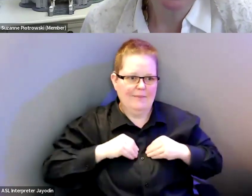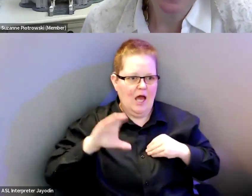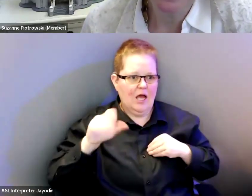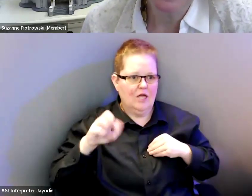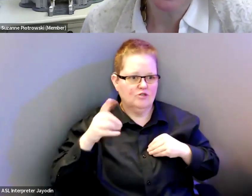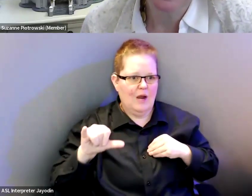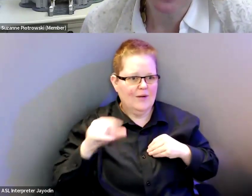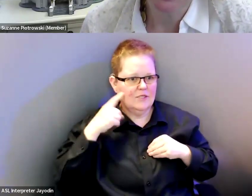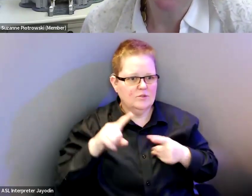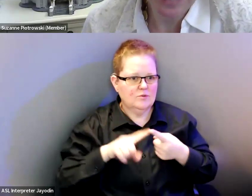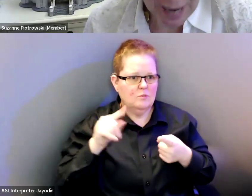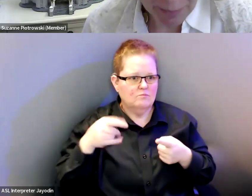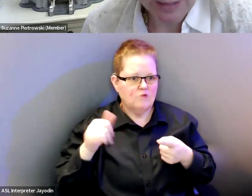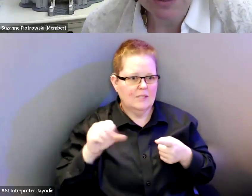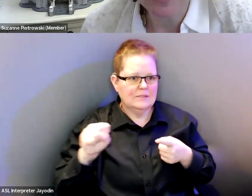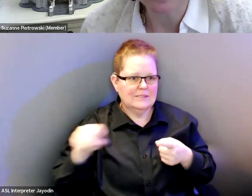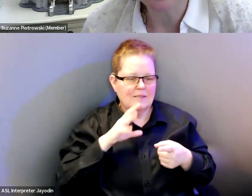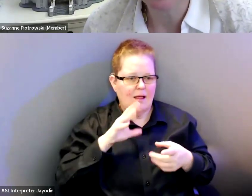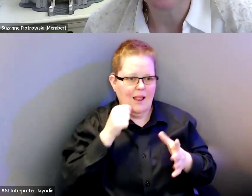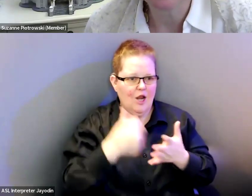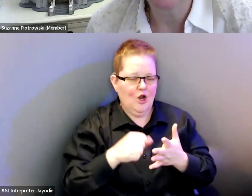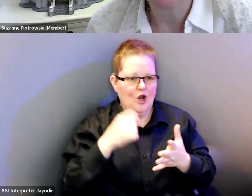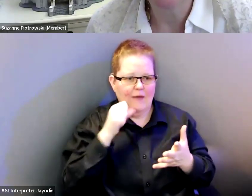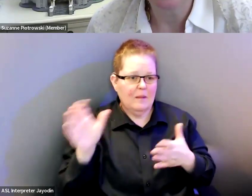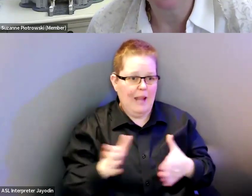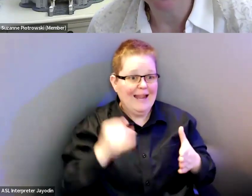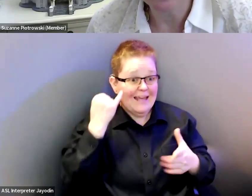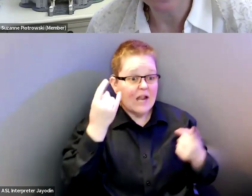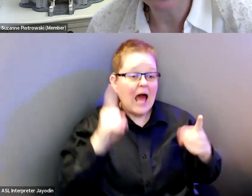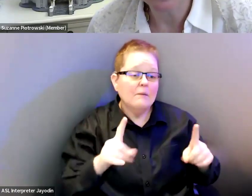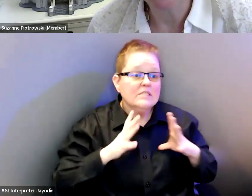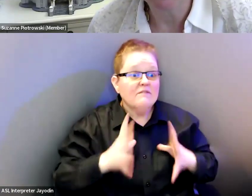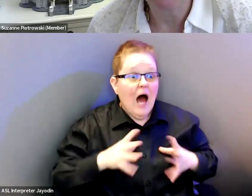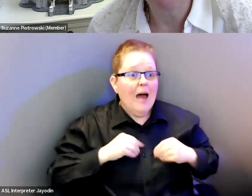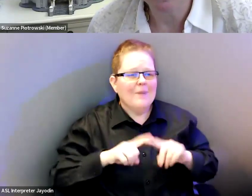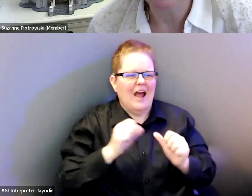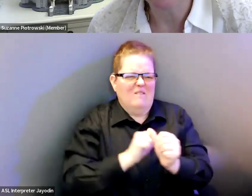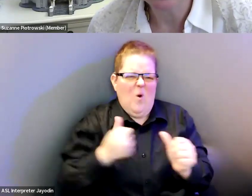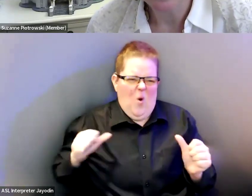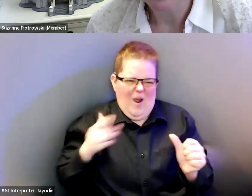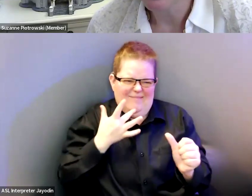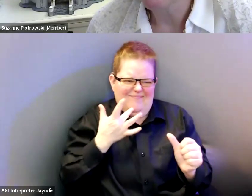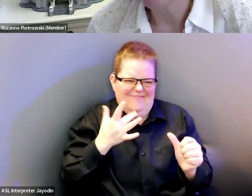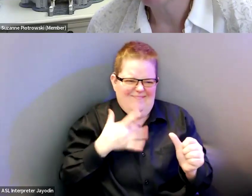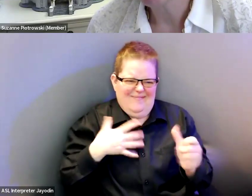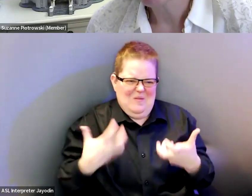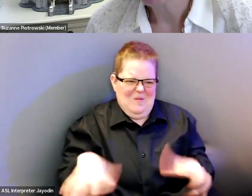that as a plan is, you know, if that happens, fine, but you know, I would like to avoid that at all possible.